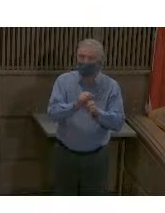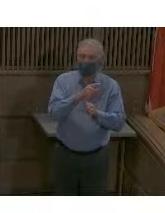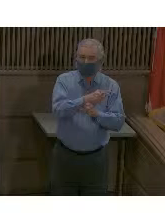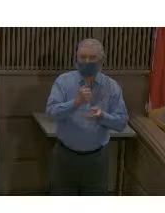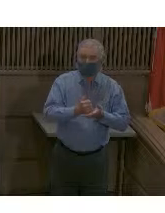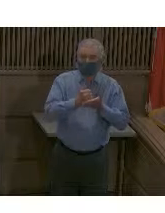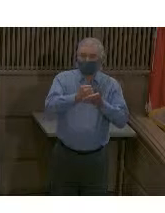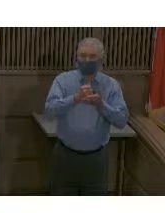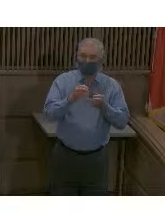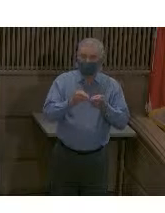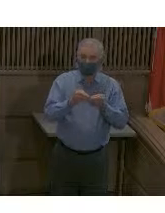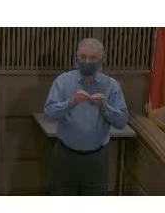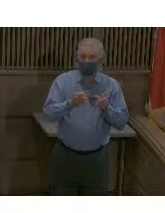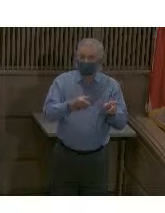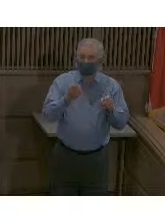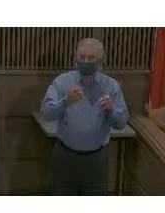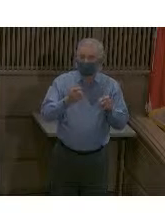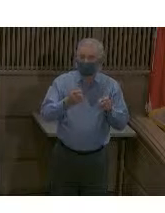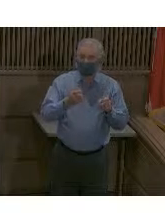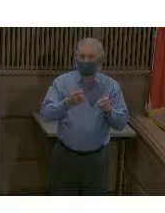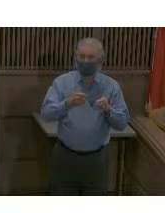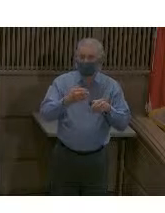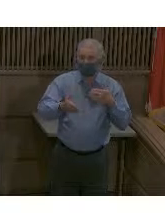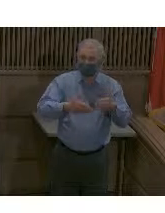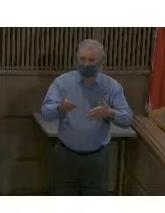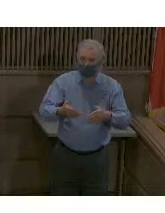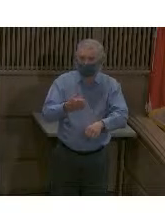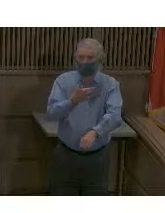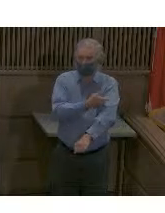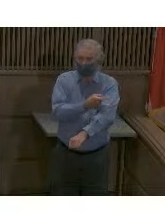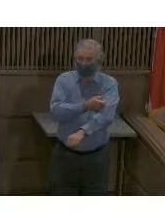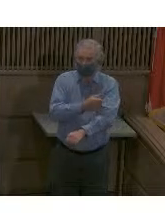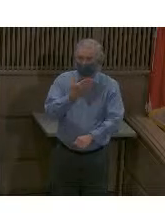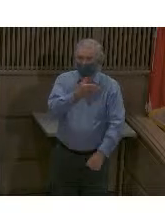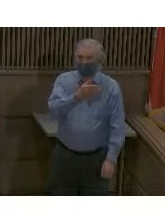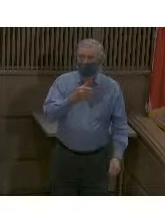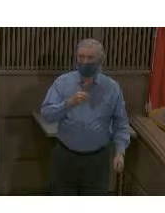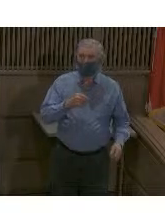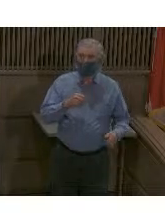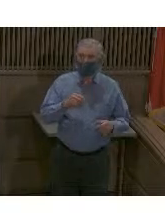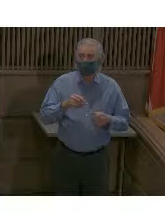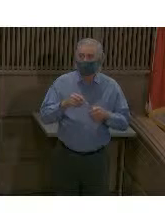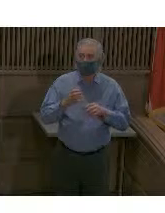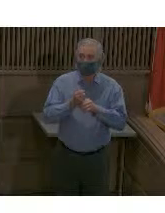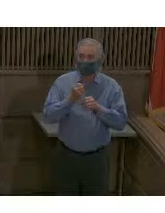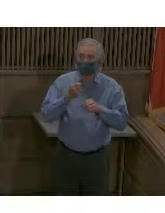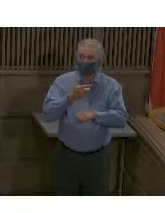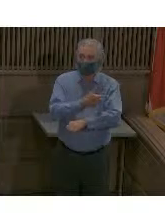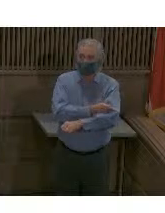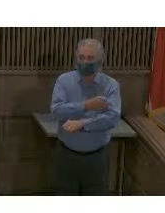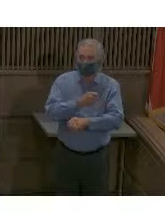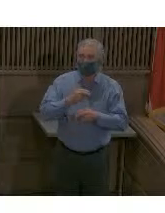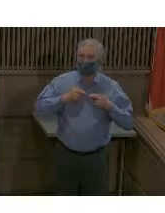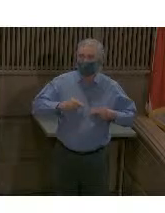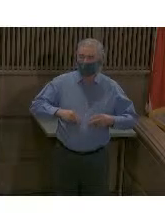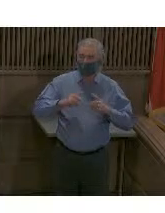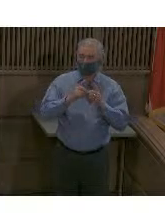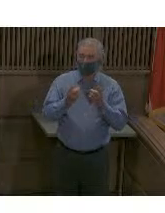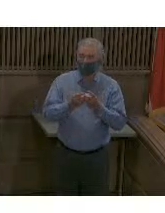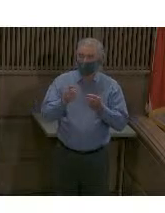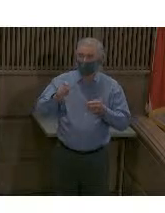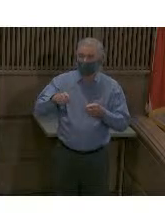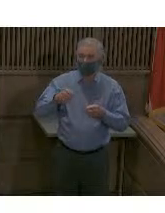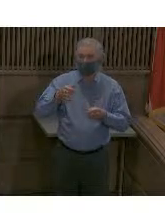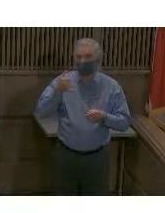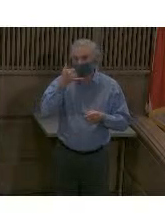of that. To get a vaccine at the health department, basically it should start with a